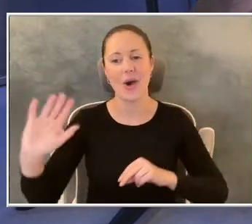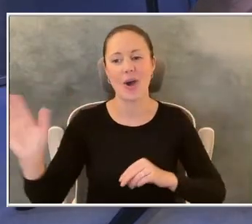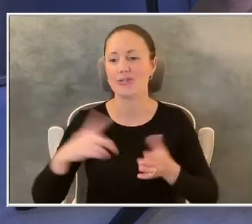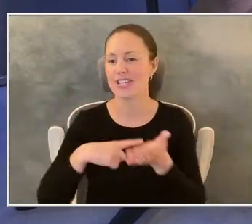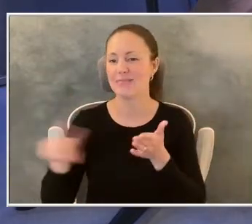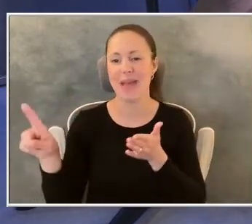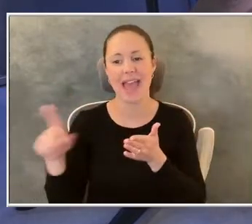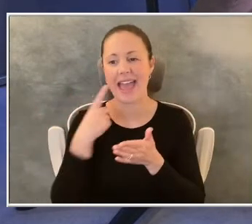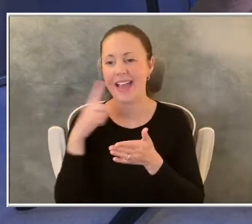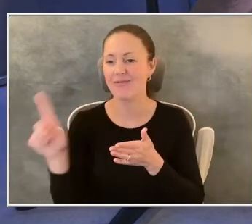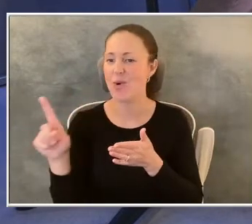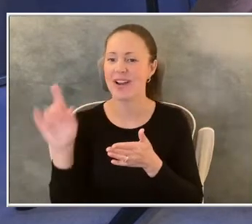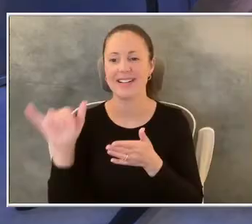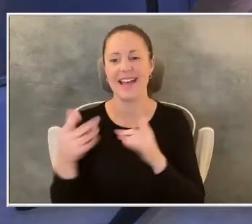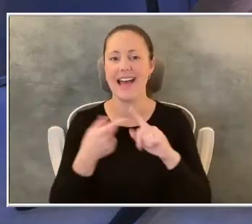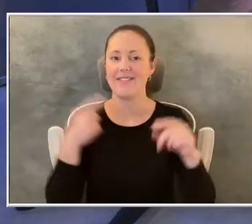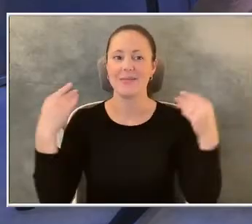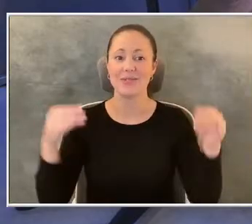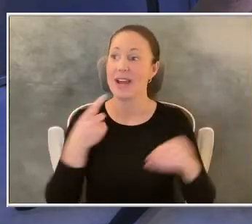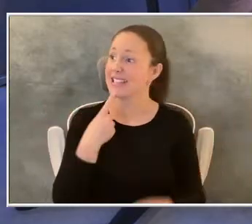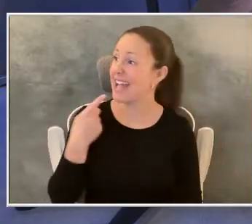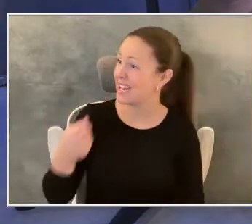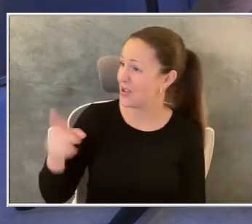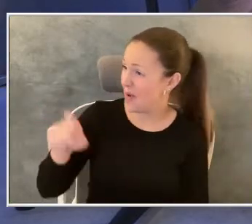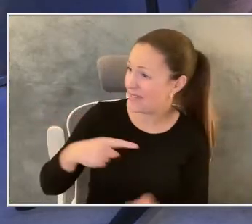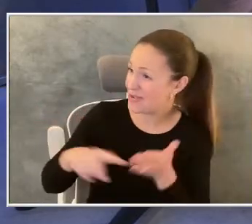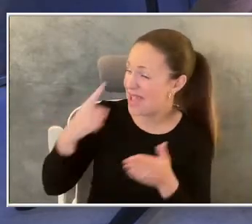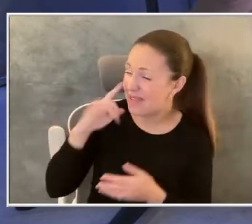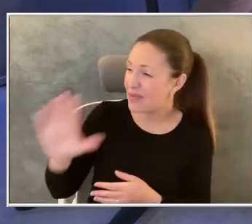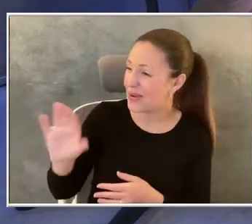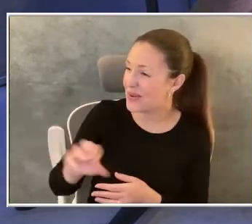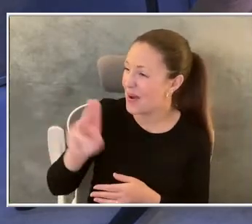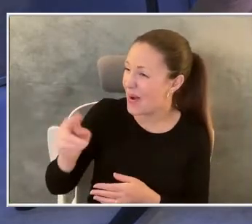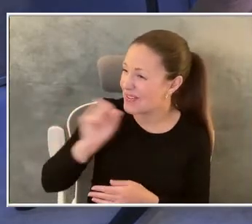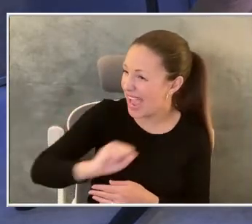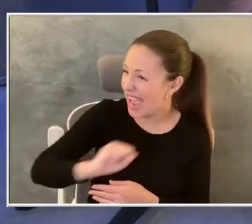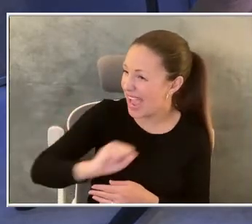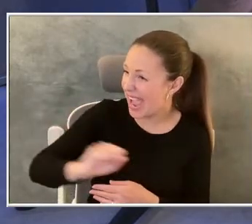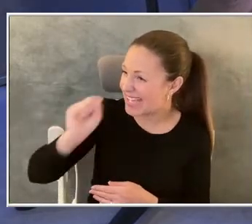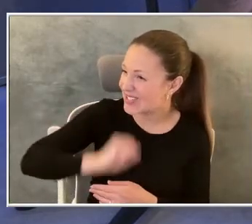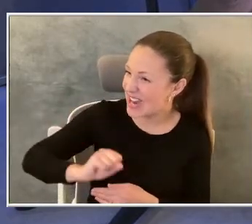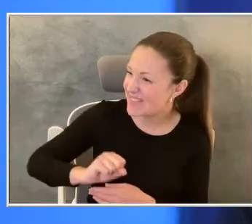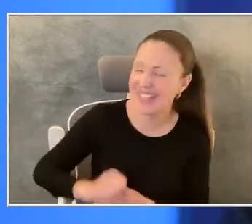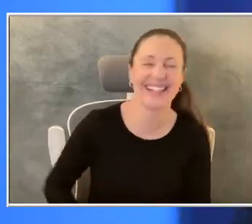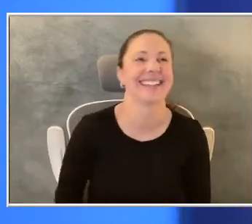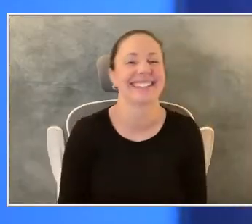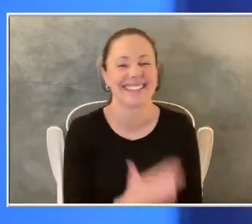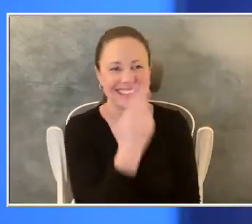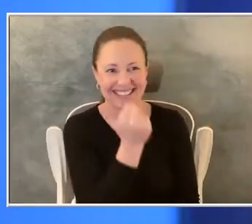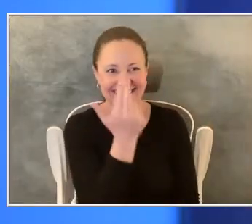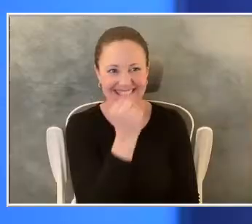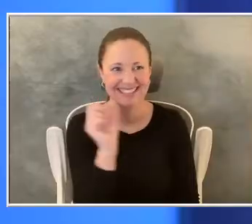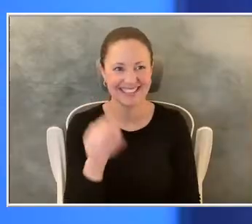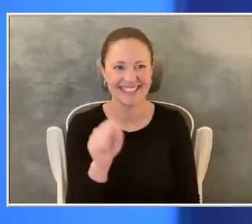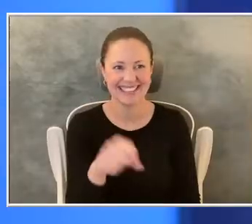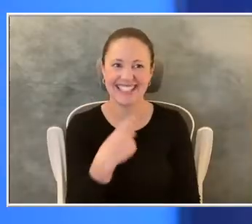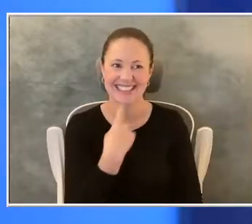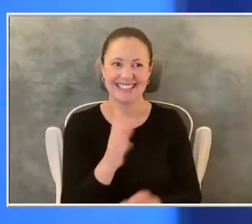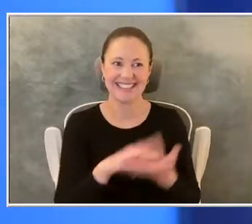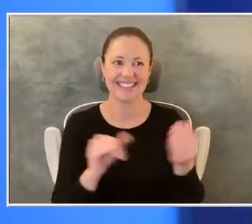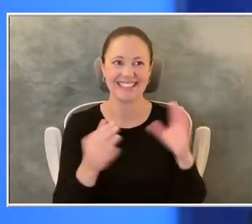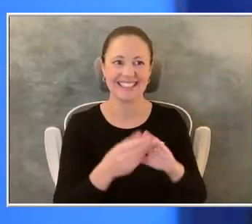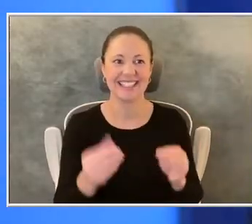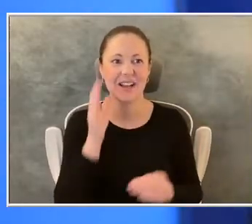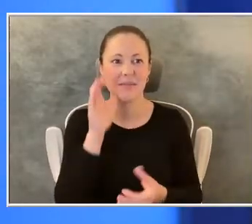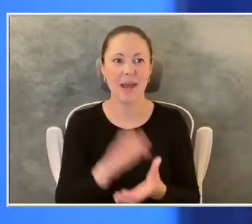Exactly. I was like, "You have to pay for your own ice cream?" I was like, "That's excellent." I love tell that the story too. Even my wife says, "Don't forget to bring home some milk tonight."